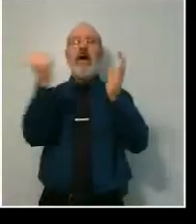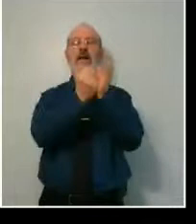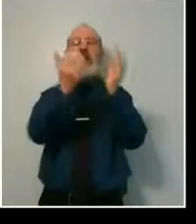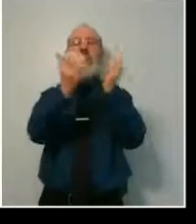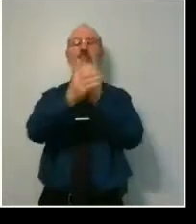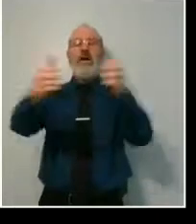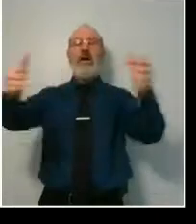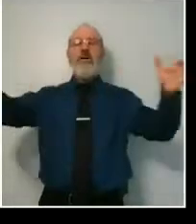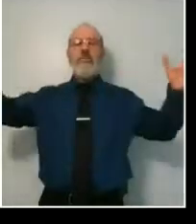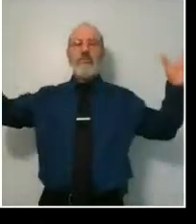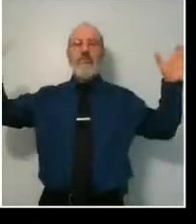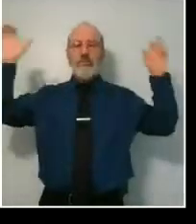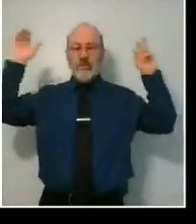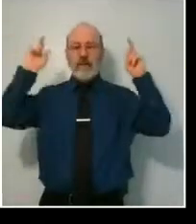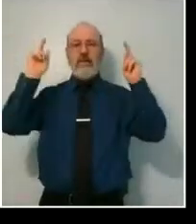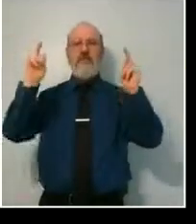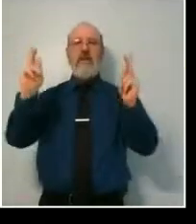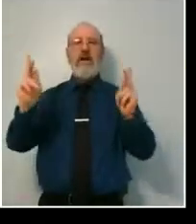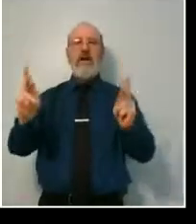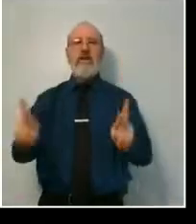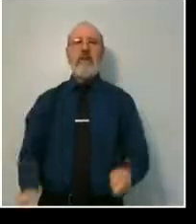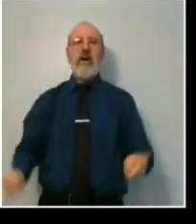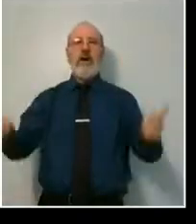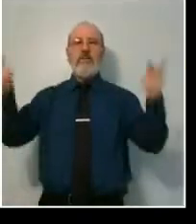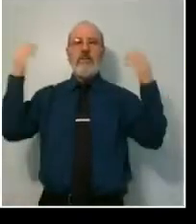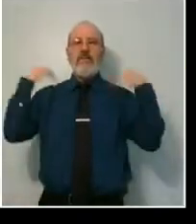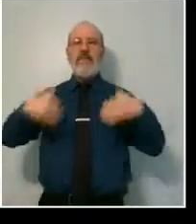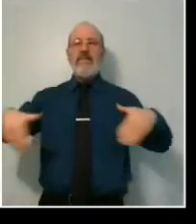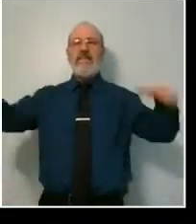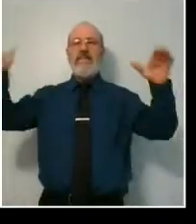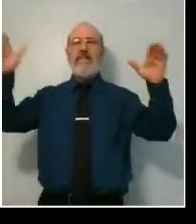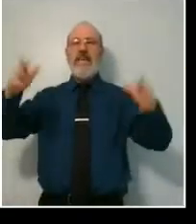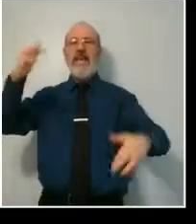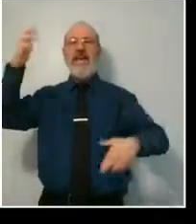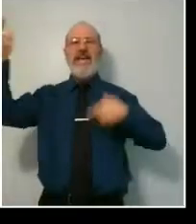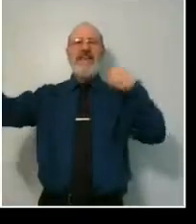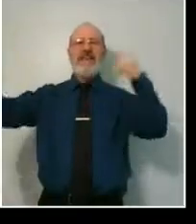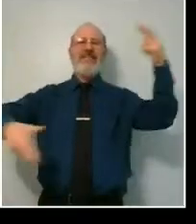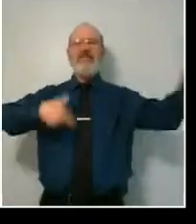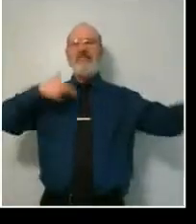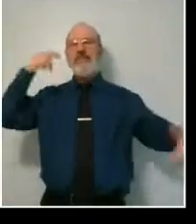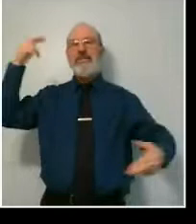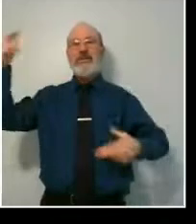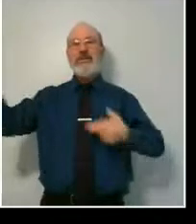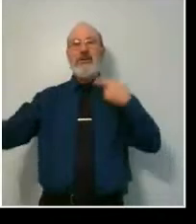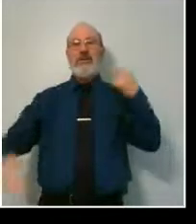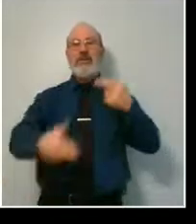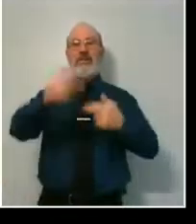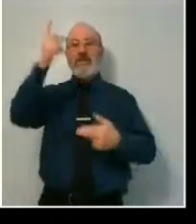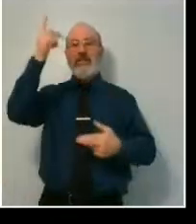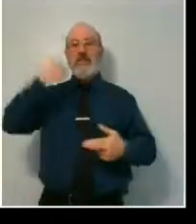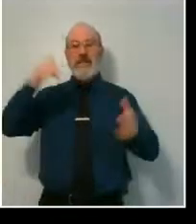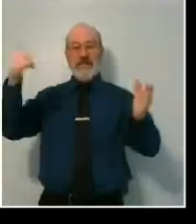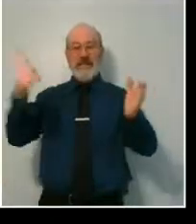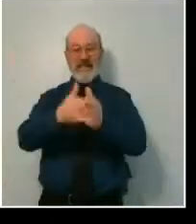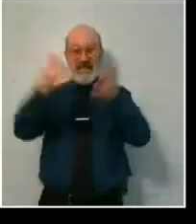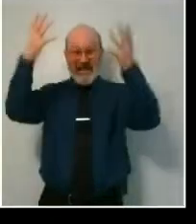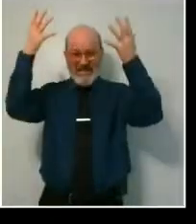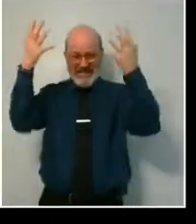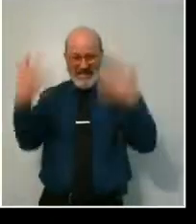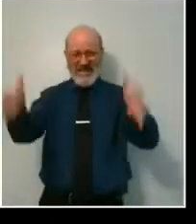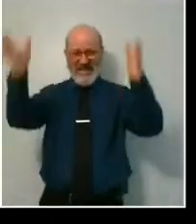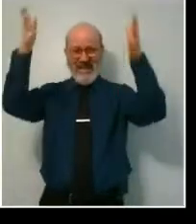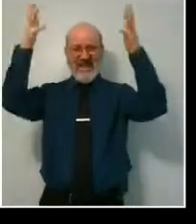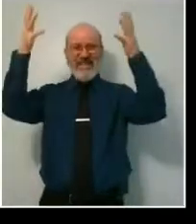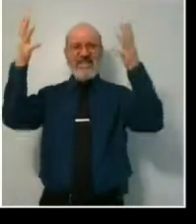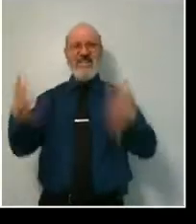the crucified one. The angels rejoicing because it